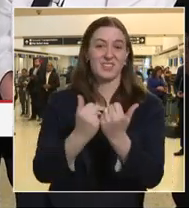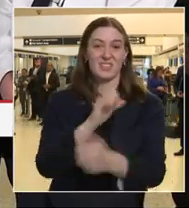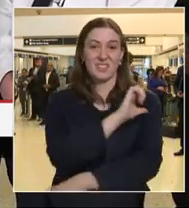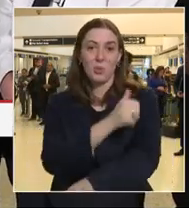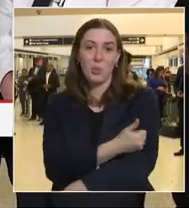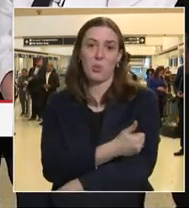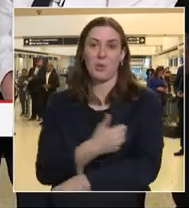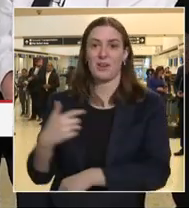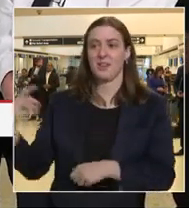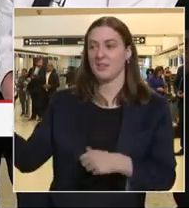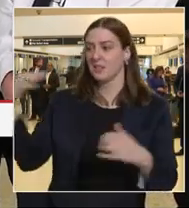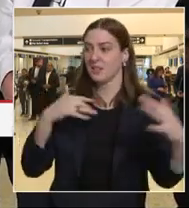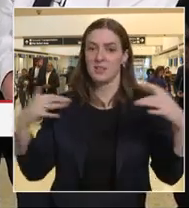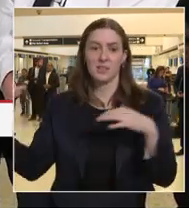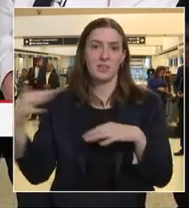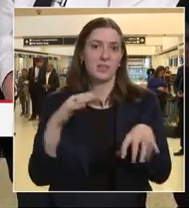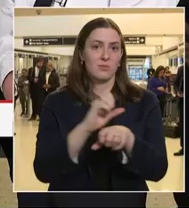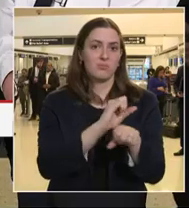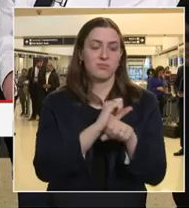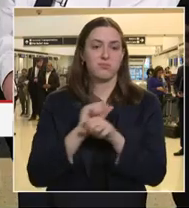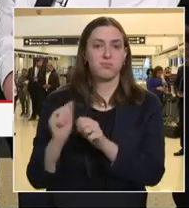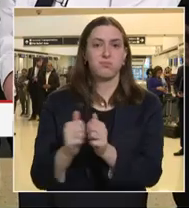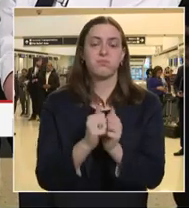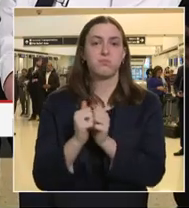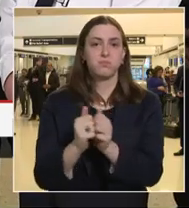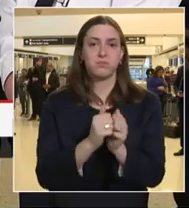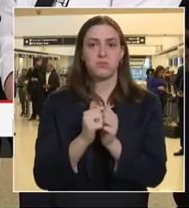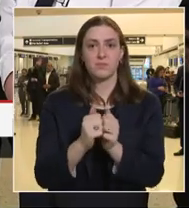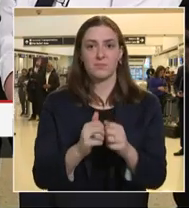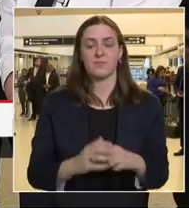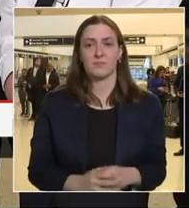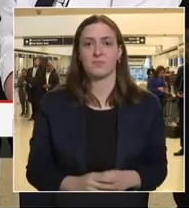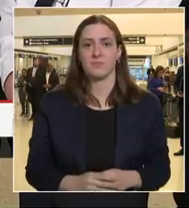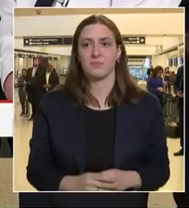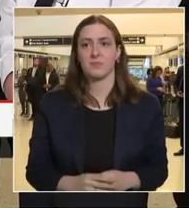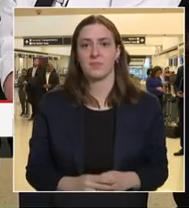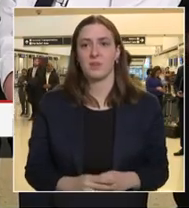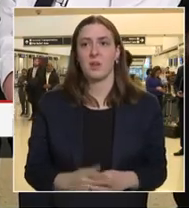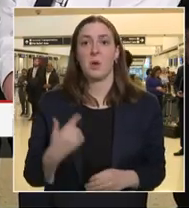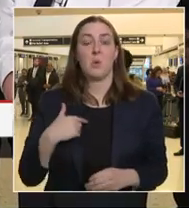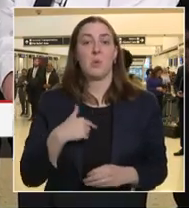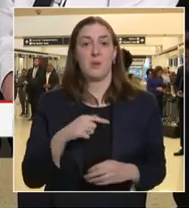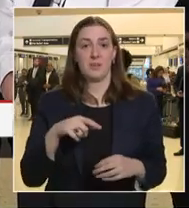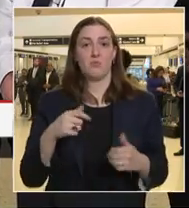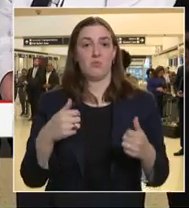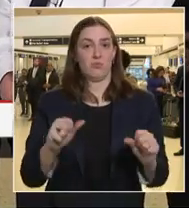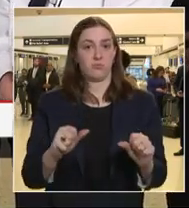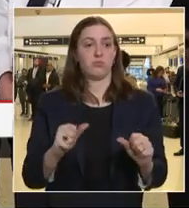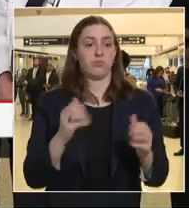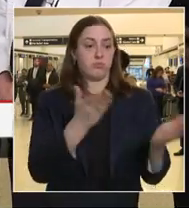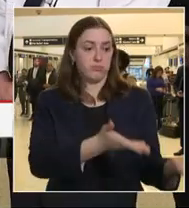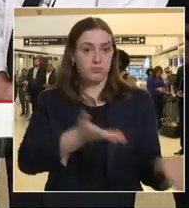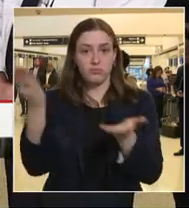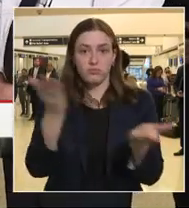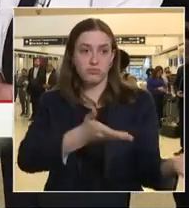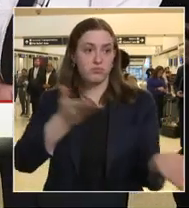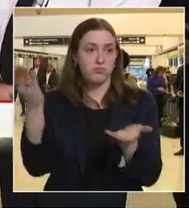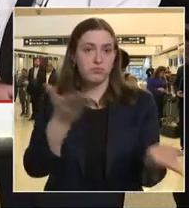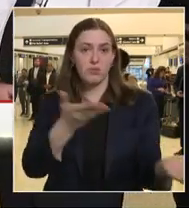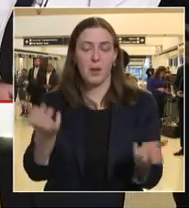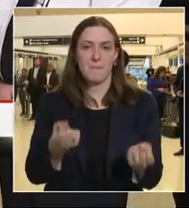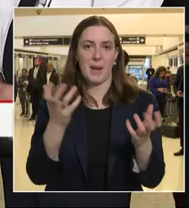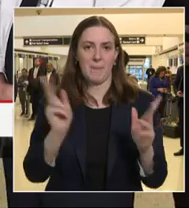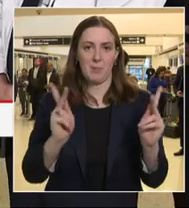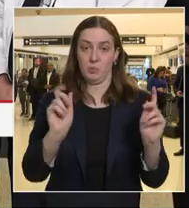brought to bear. Unfortunately, we weren't able to rescue anyone, but we are in the recovery mode right now.